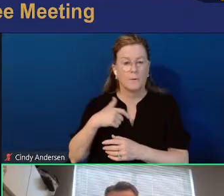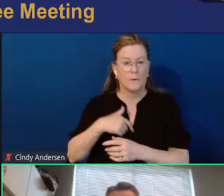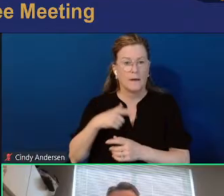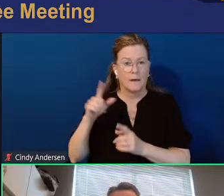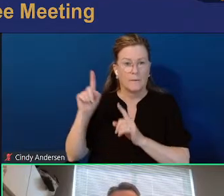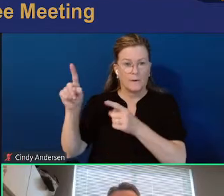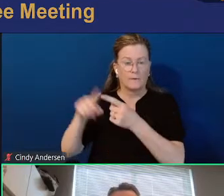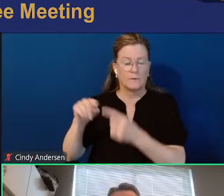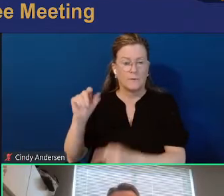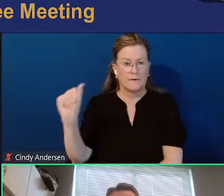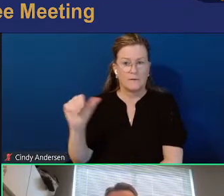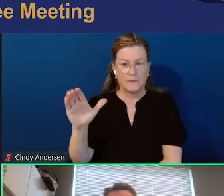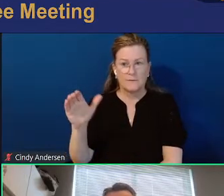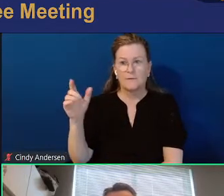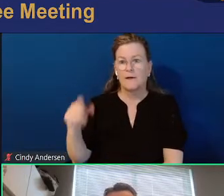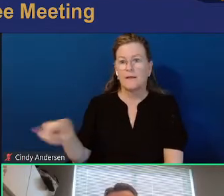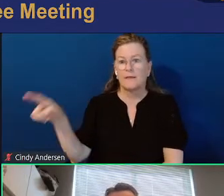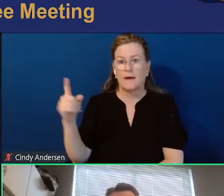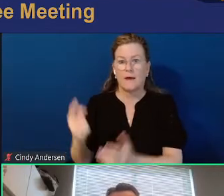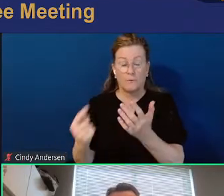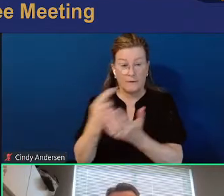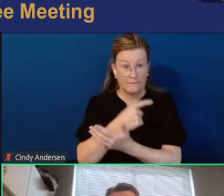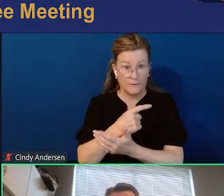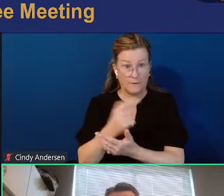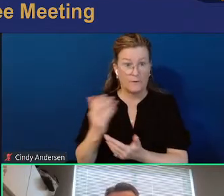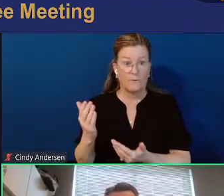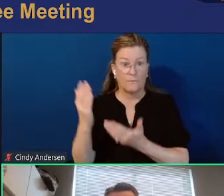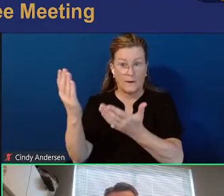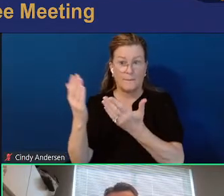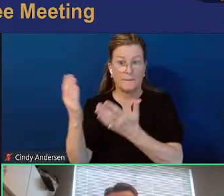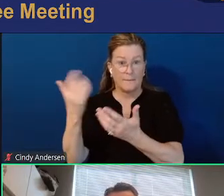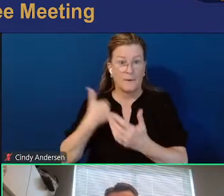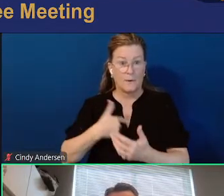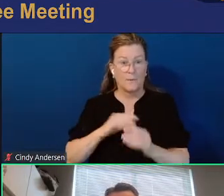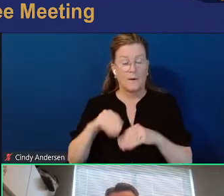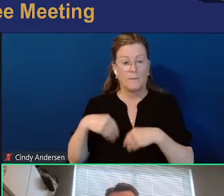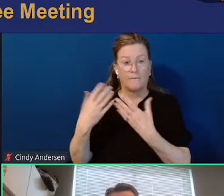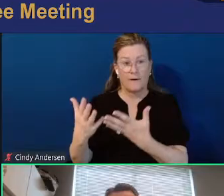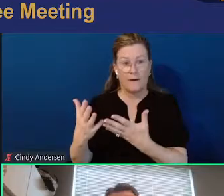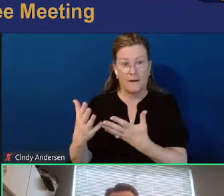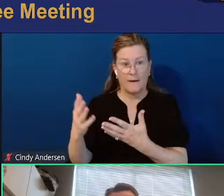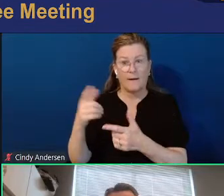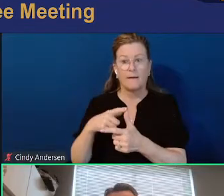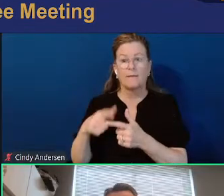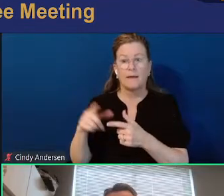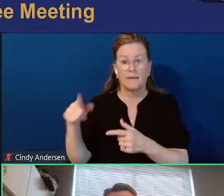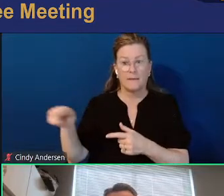them. They review the recommendations that we provide, and then they